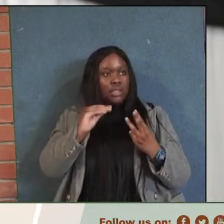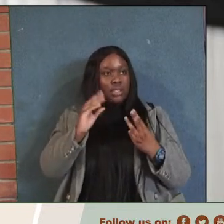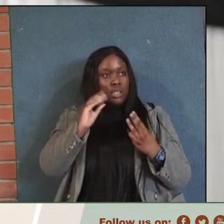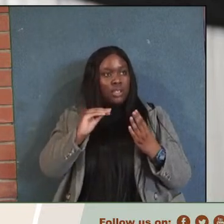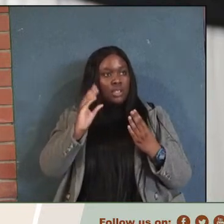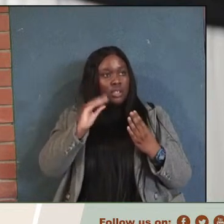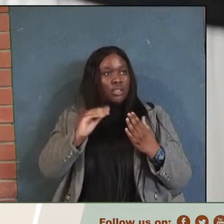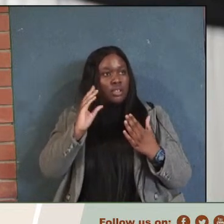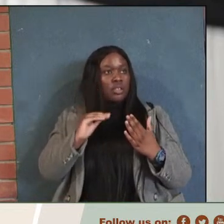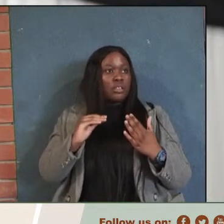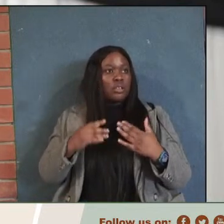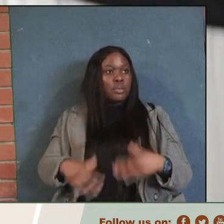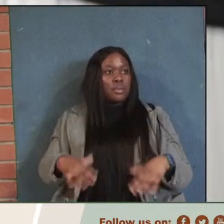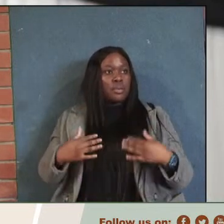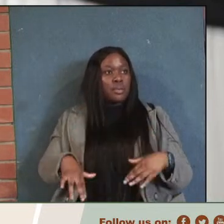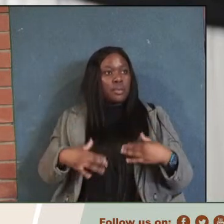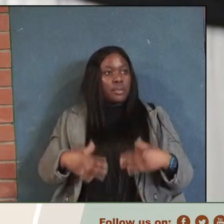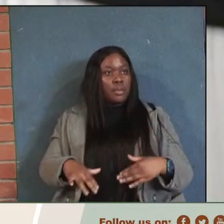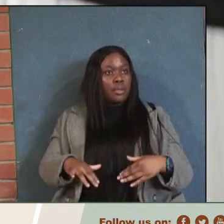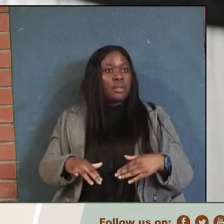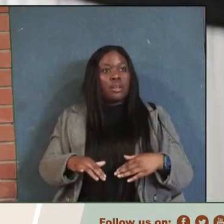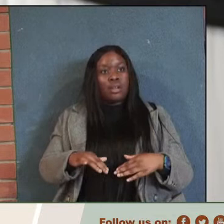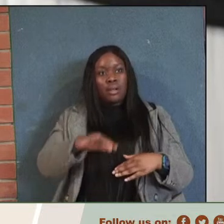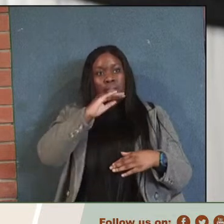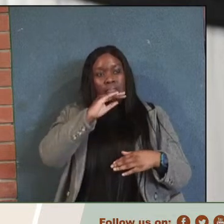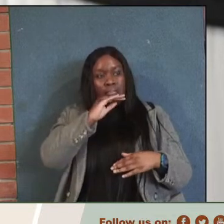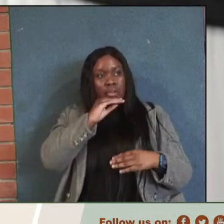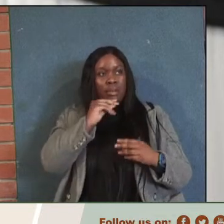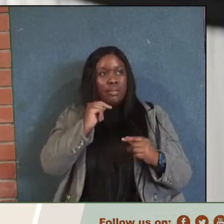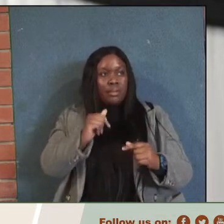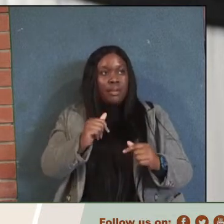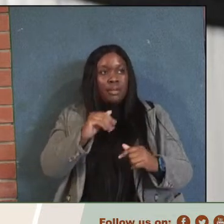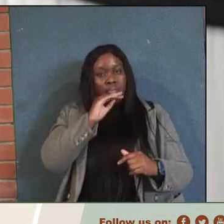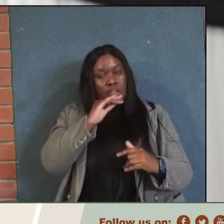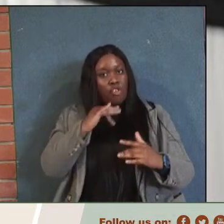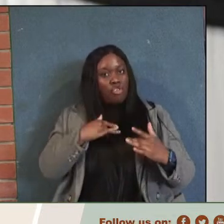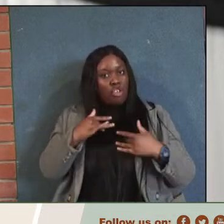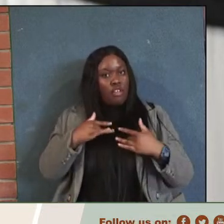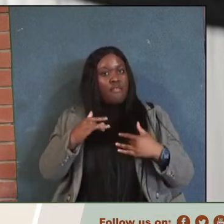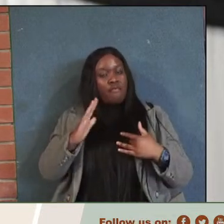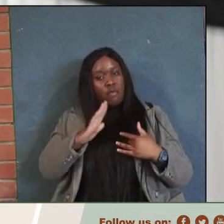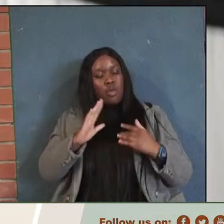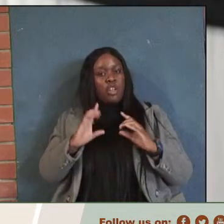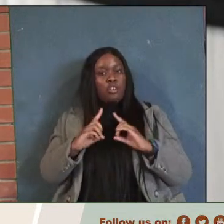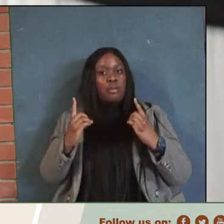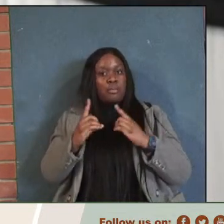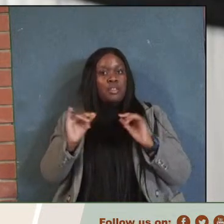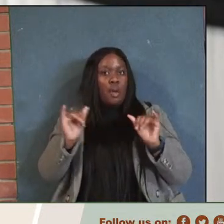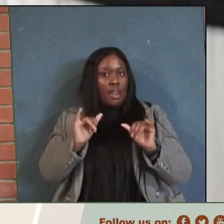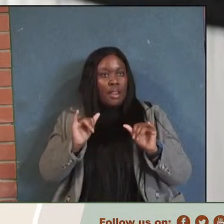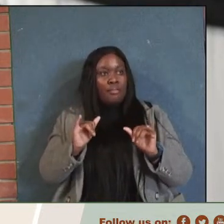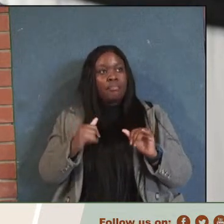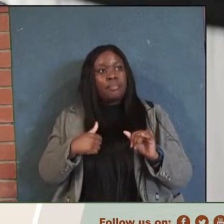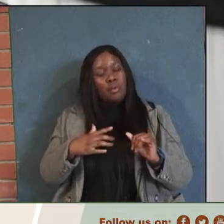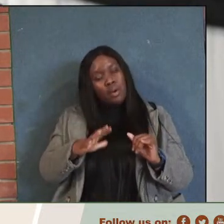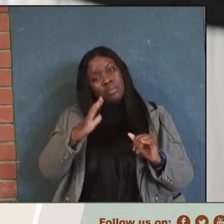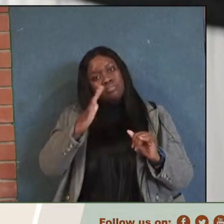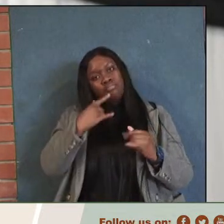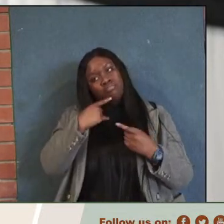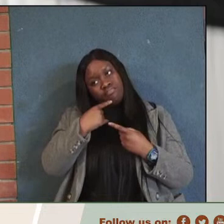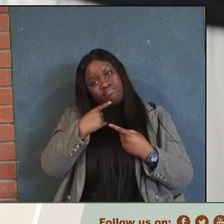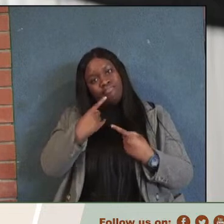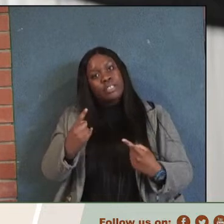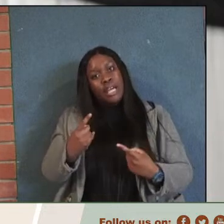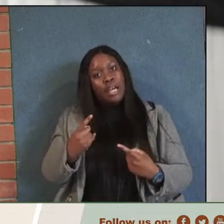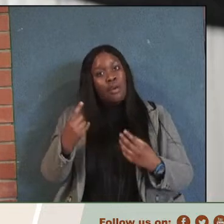at a level that is fast-paced. It's highly a concern for the department as well. I want to note that we do have